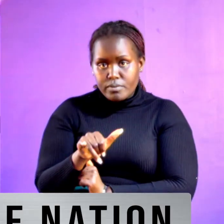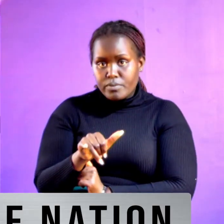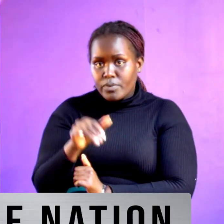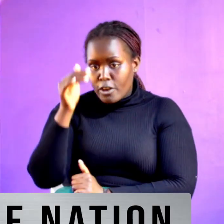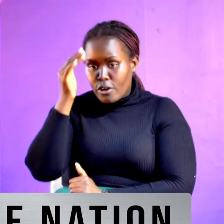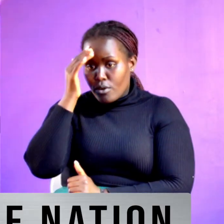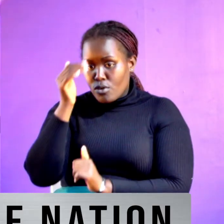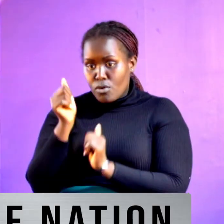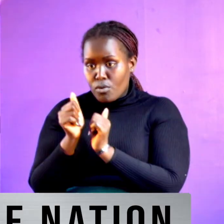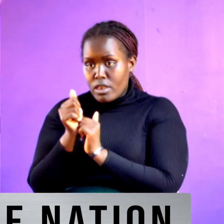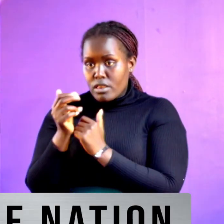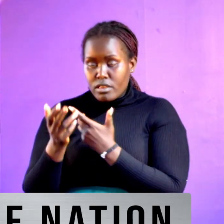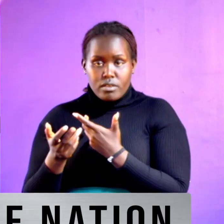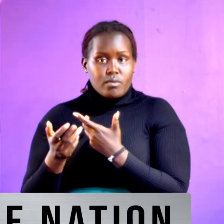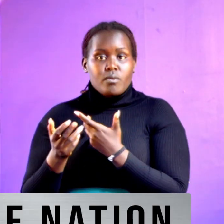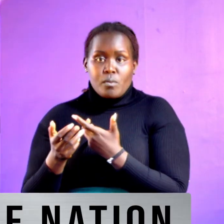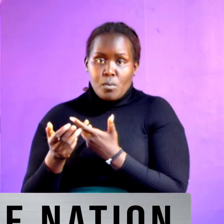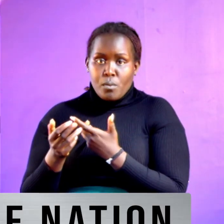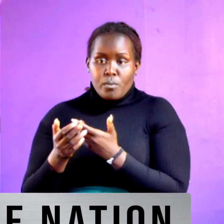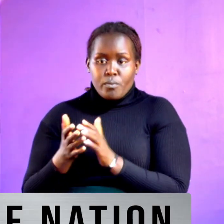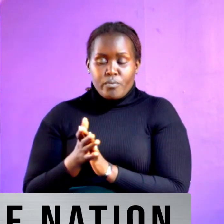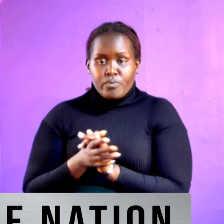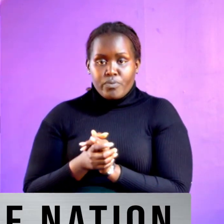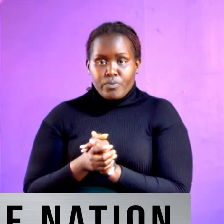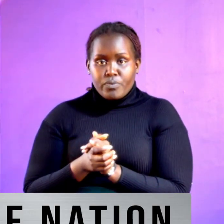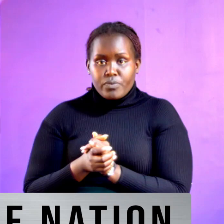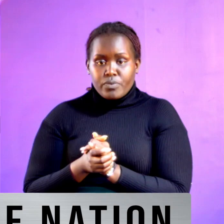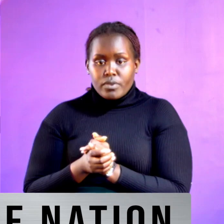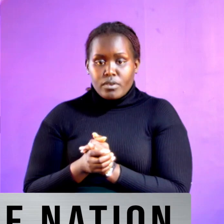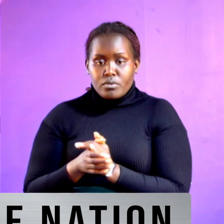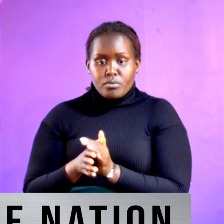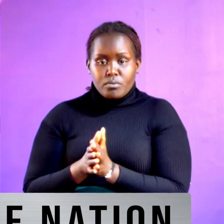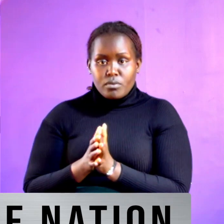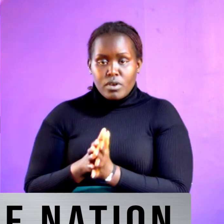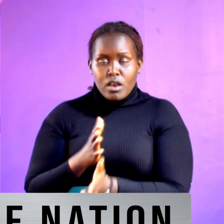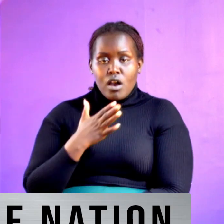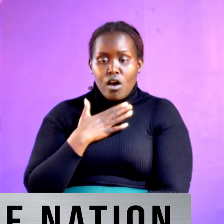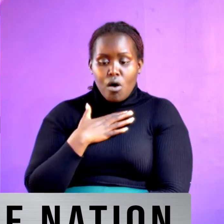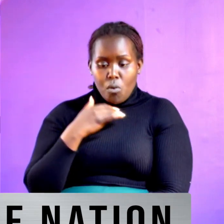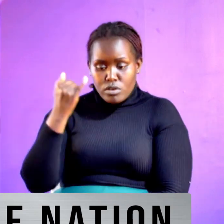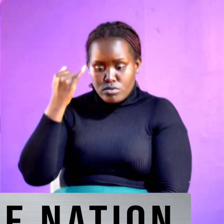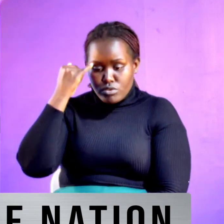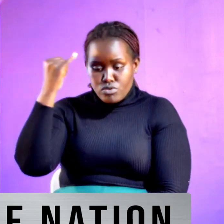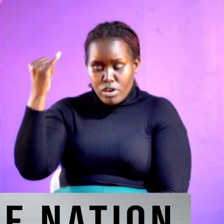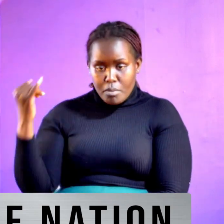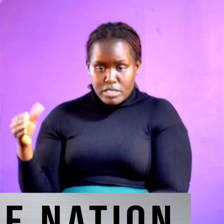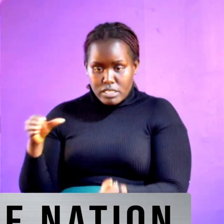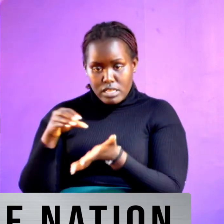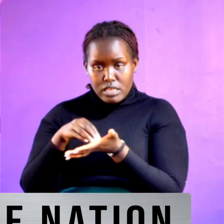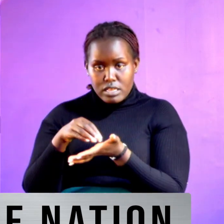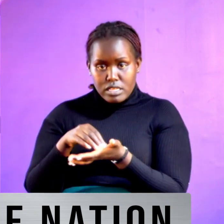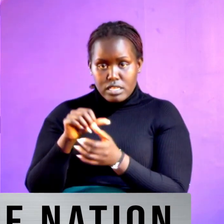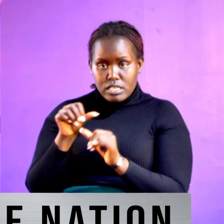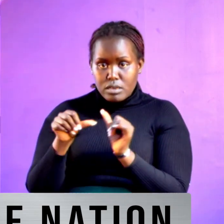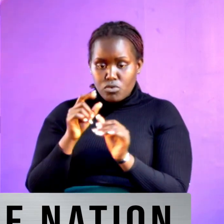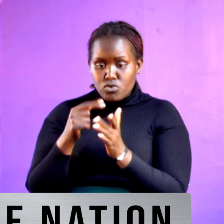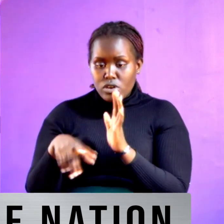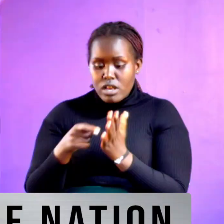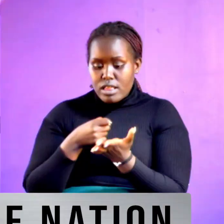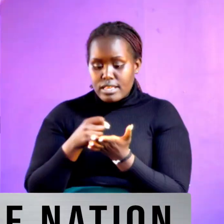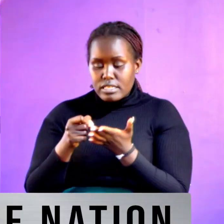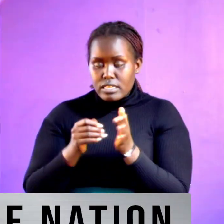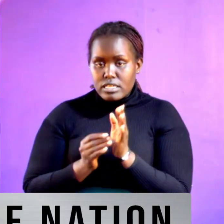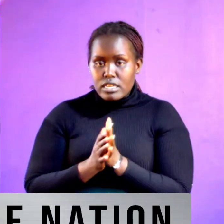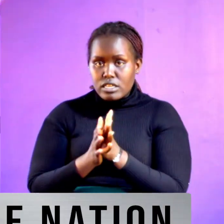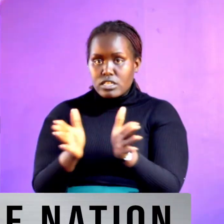with I would love I would love to imagine the status of the Secretary General when